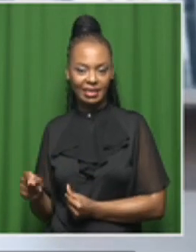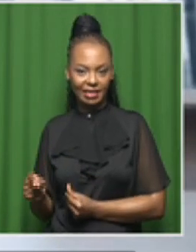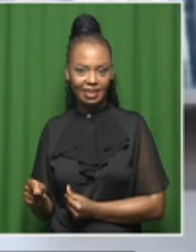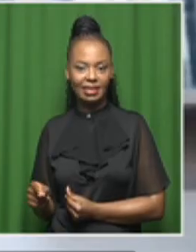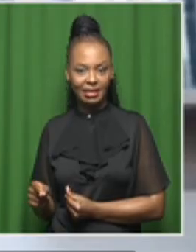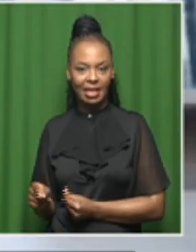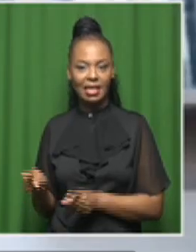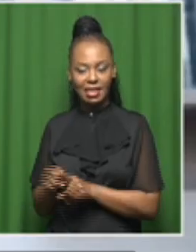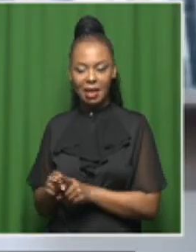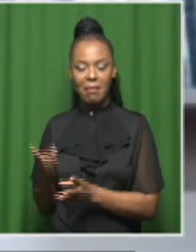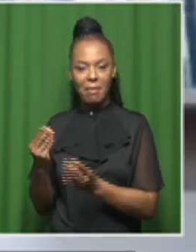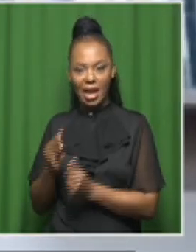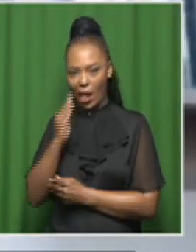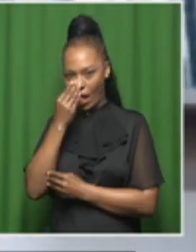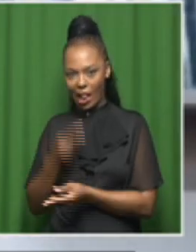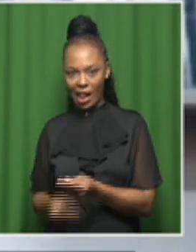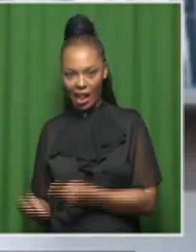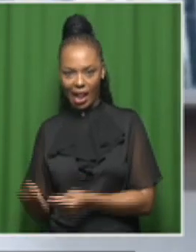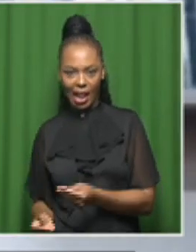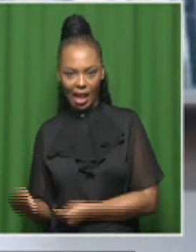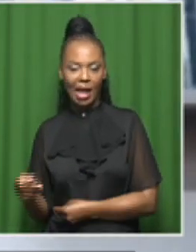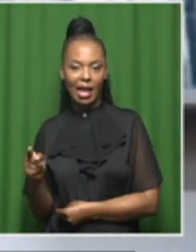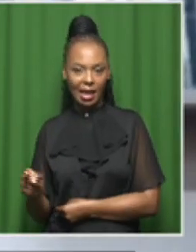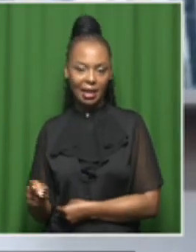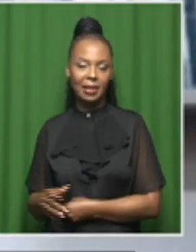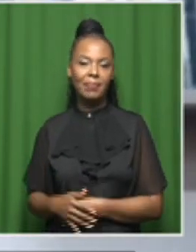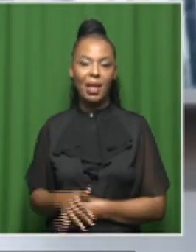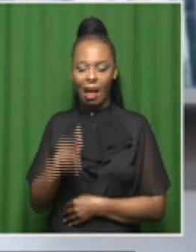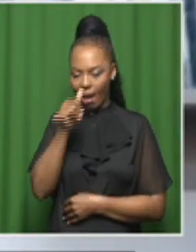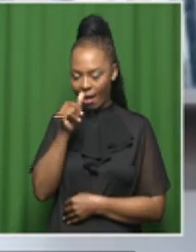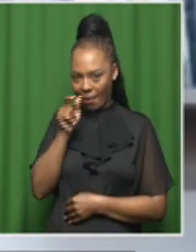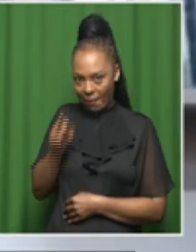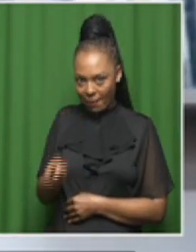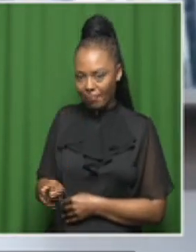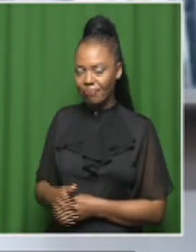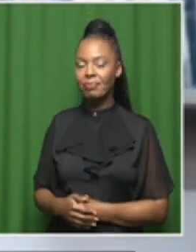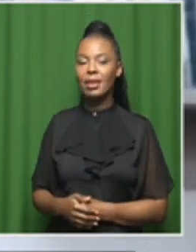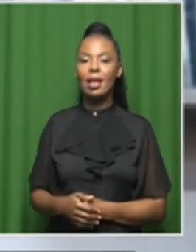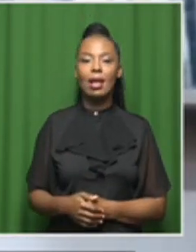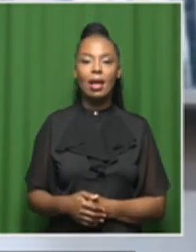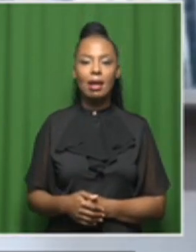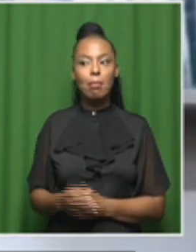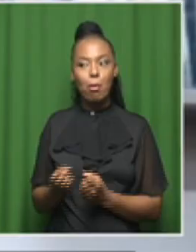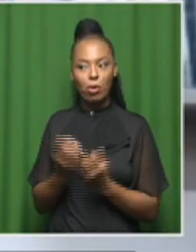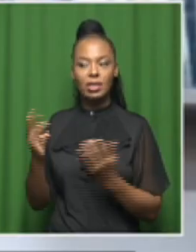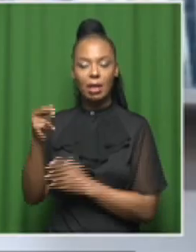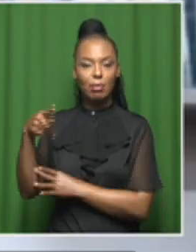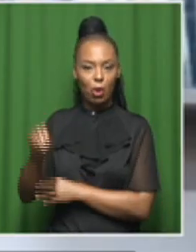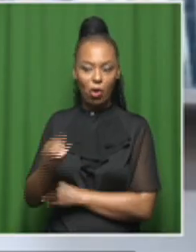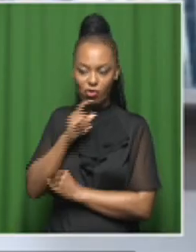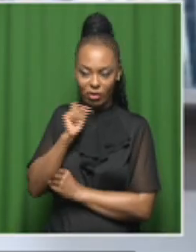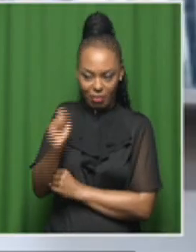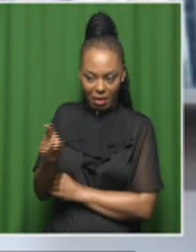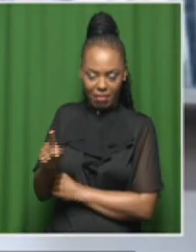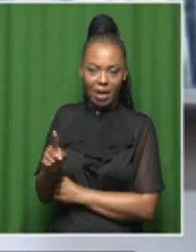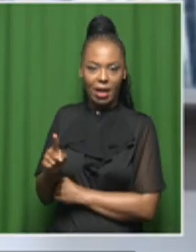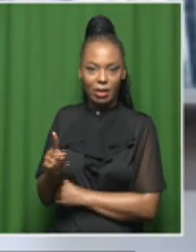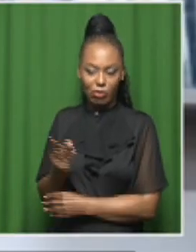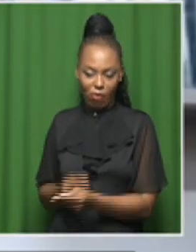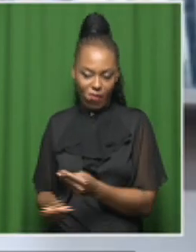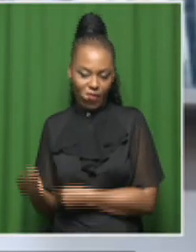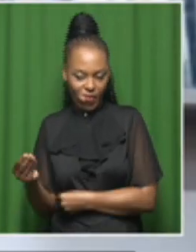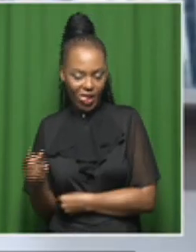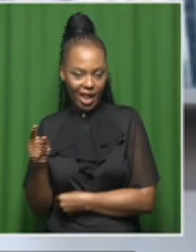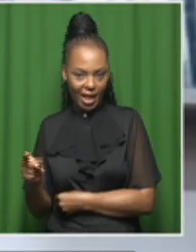laundering. So to curb that, it is important for every country to understand what